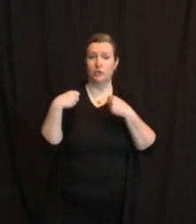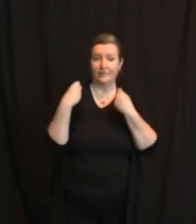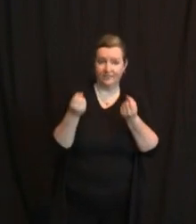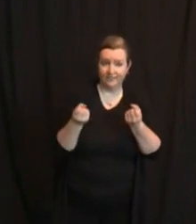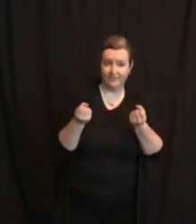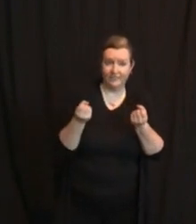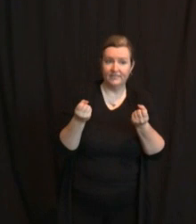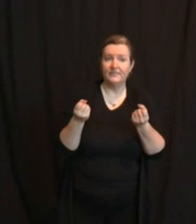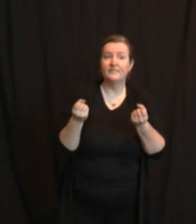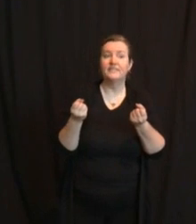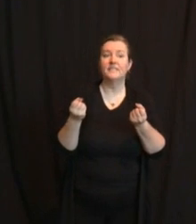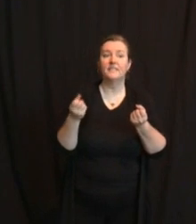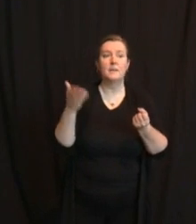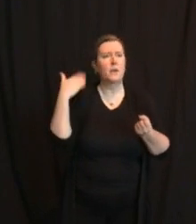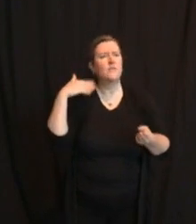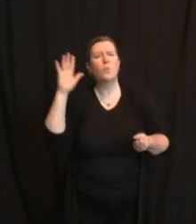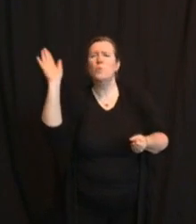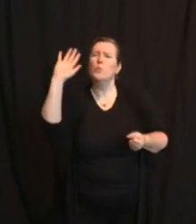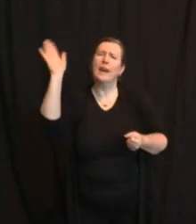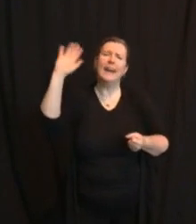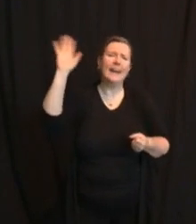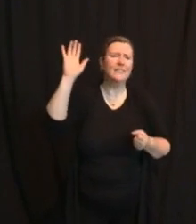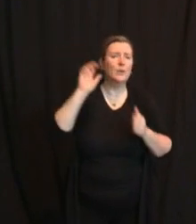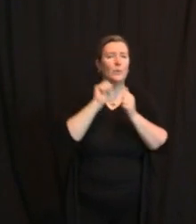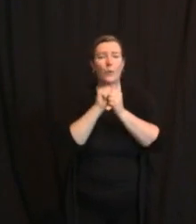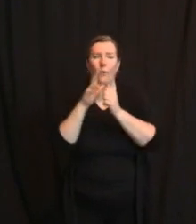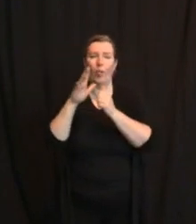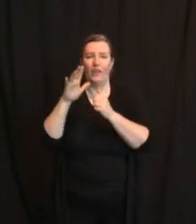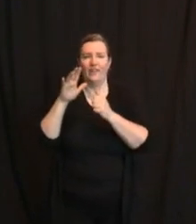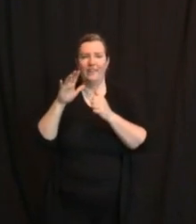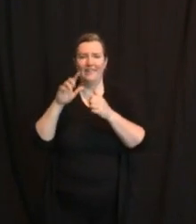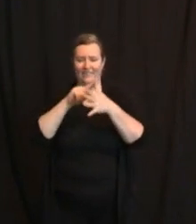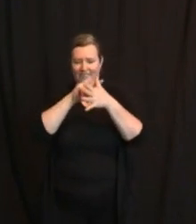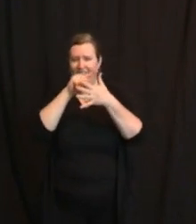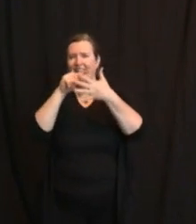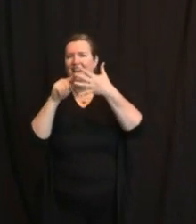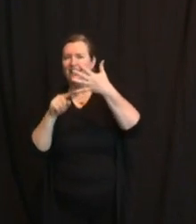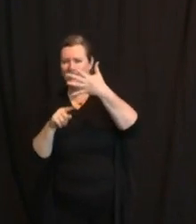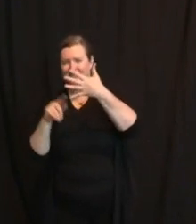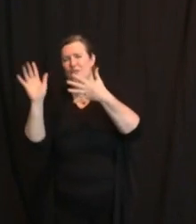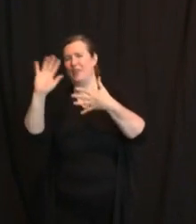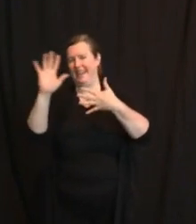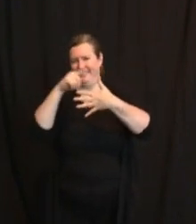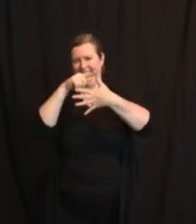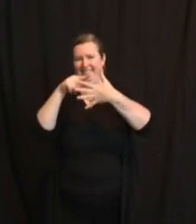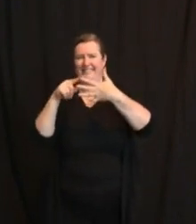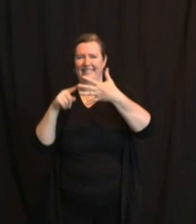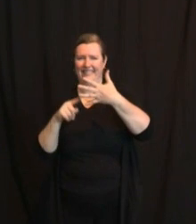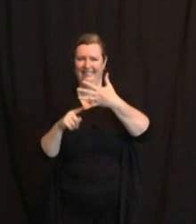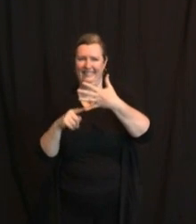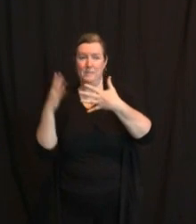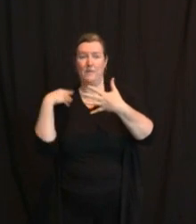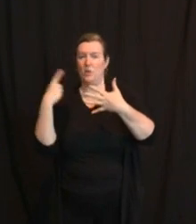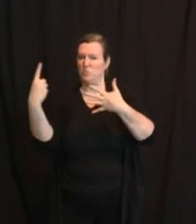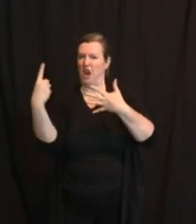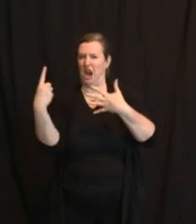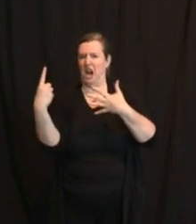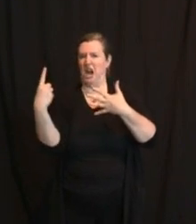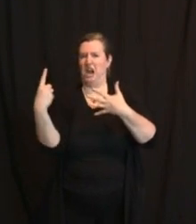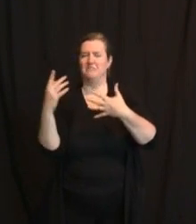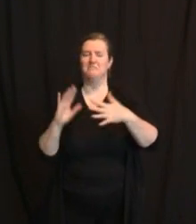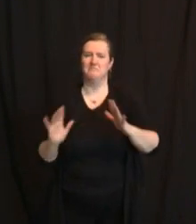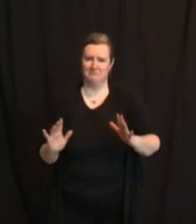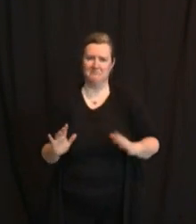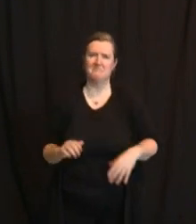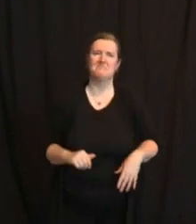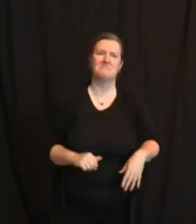So I'm very, I'm happy for that, and it's great. What we are planning to do, and this is